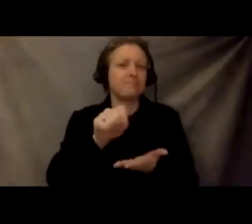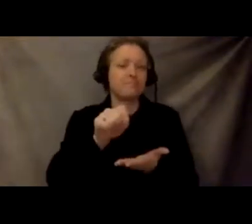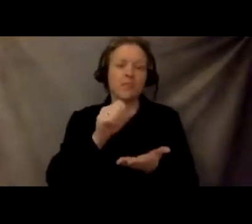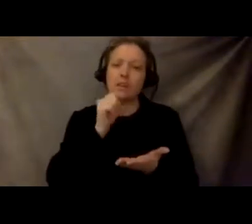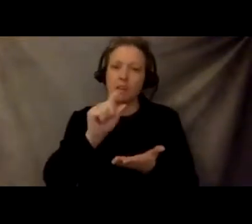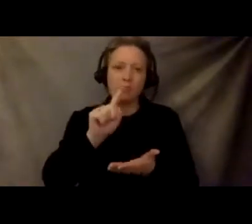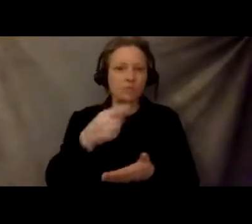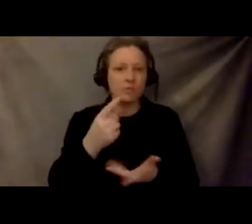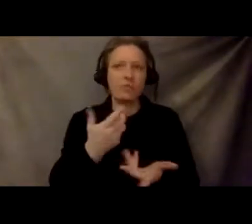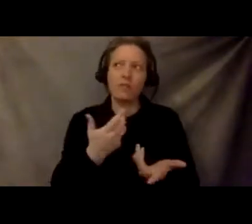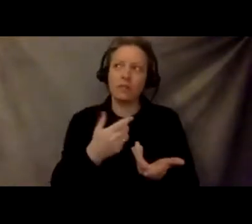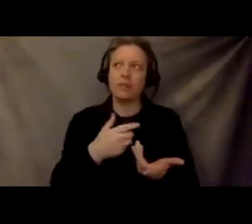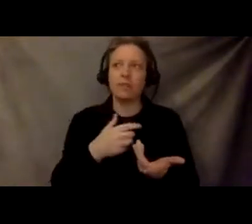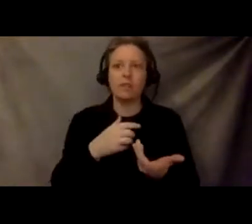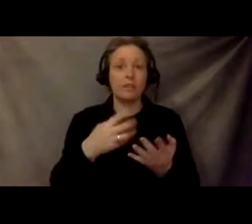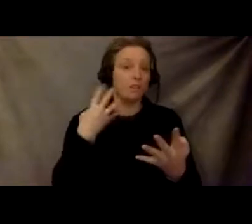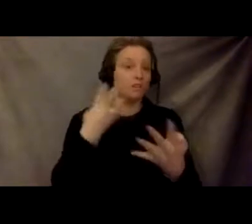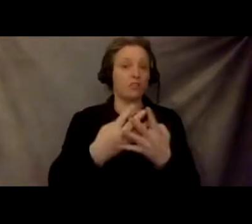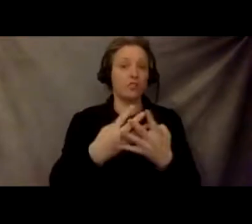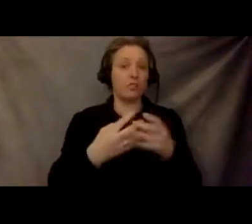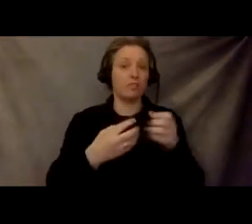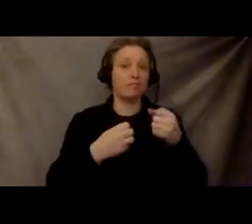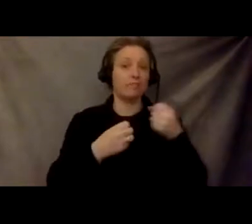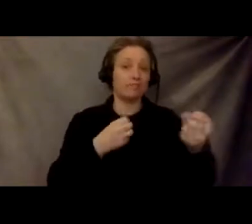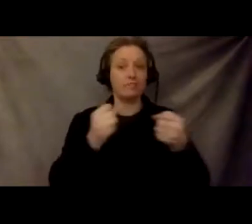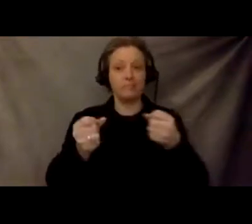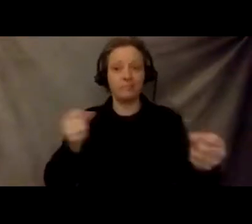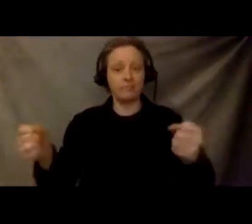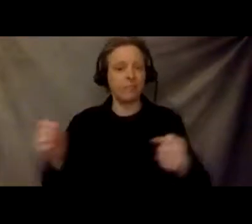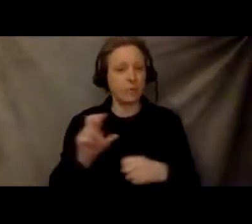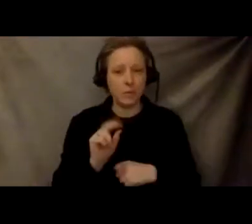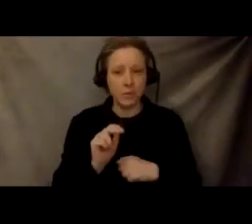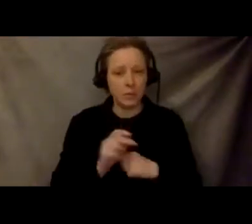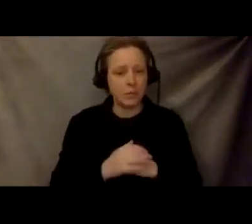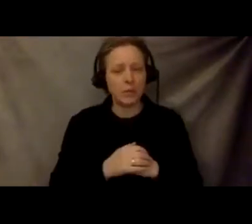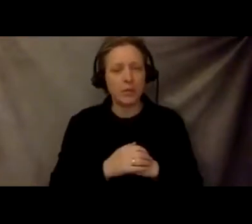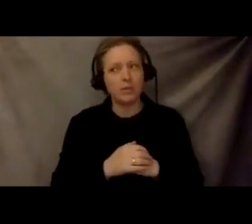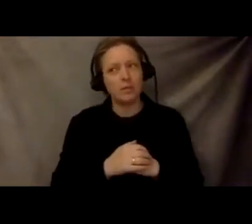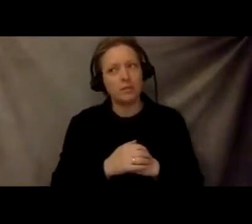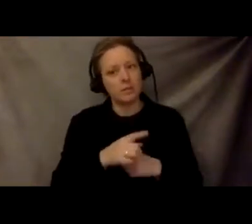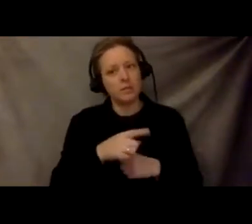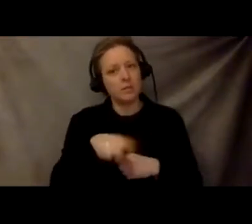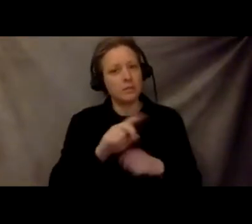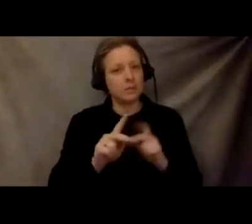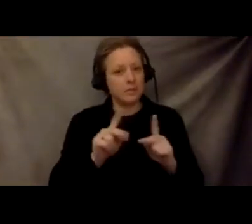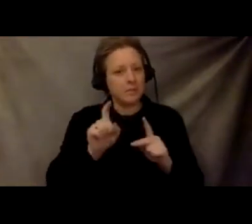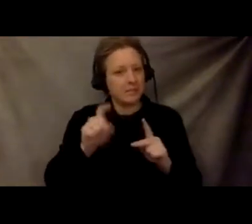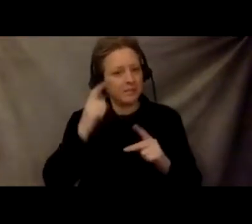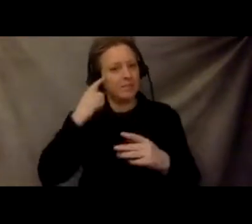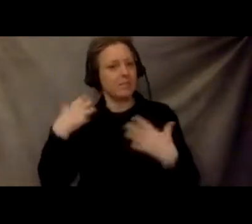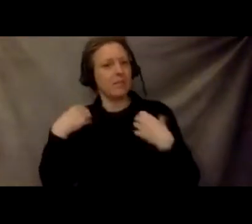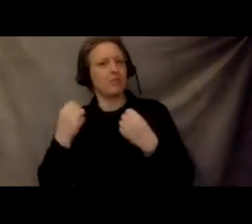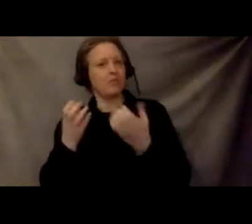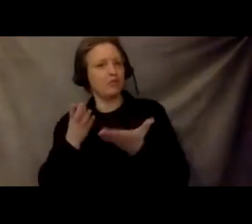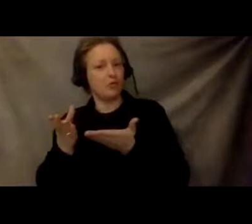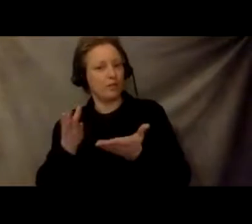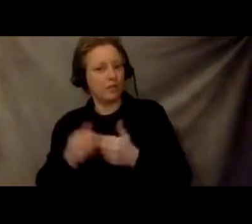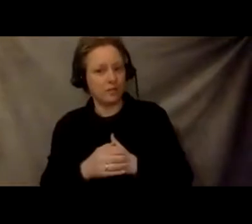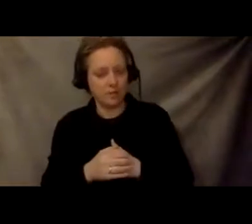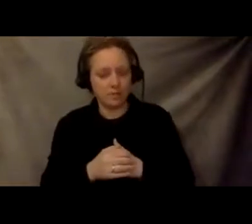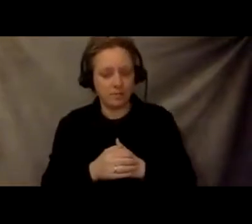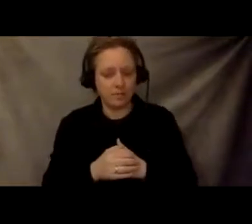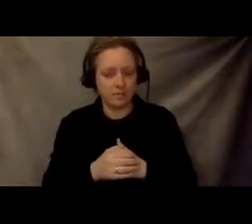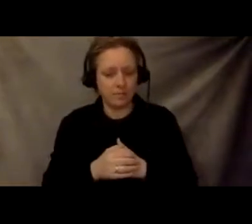mentally, needing mental health services. We've got to quit saying that, gee, we're going to house